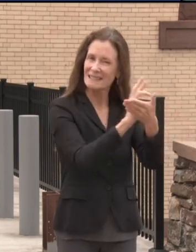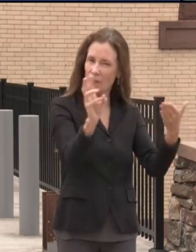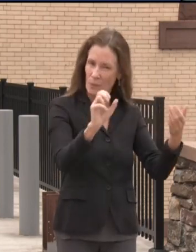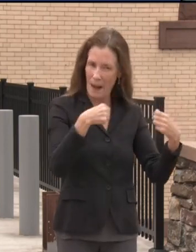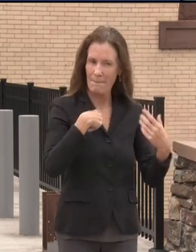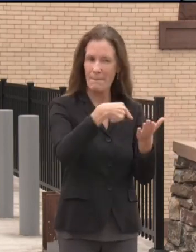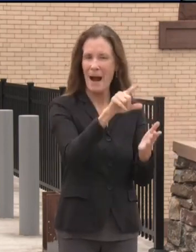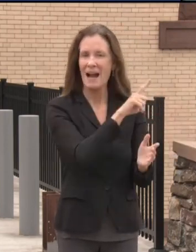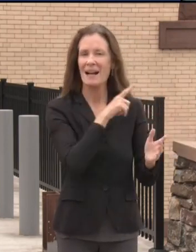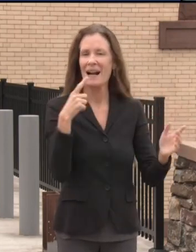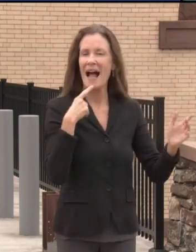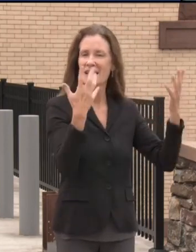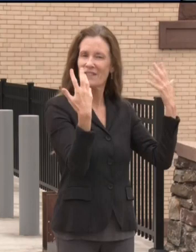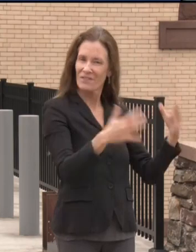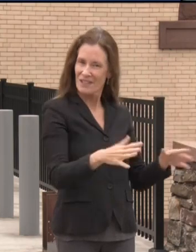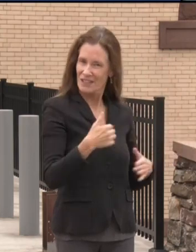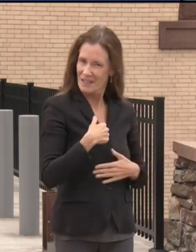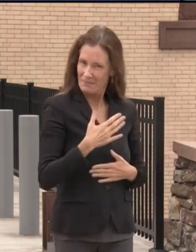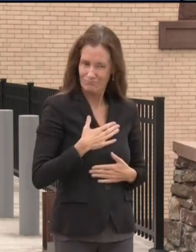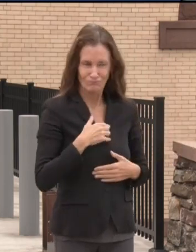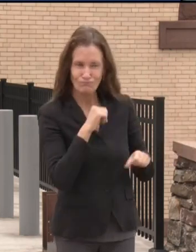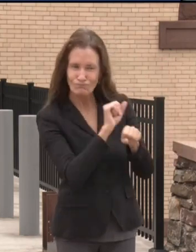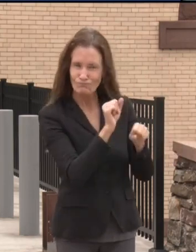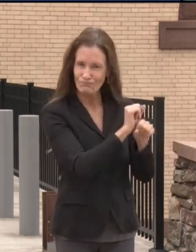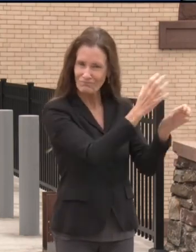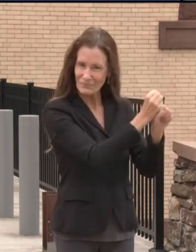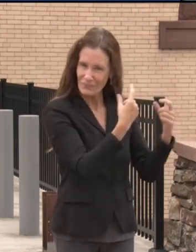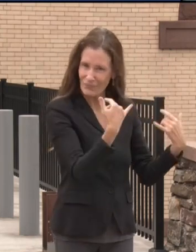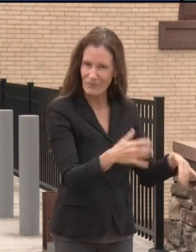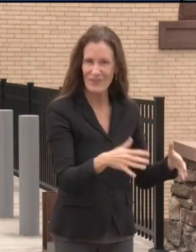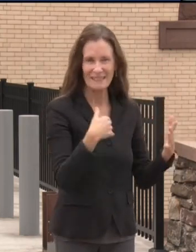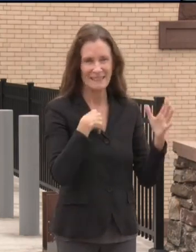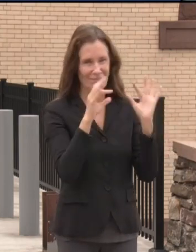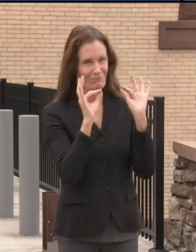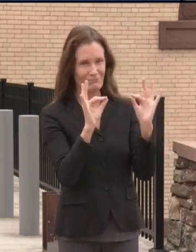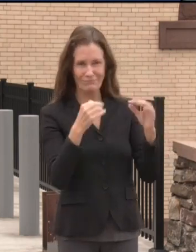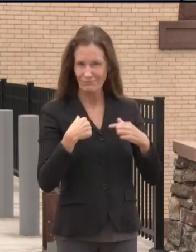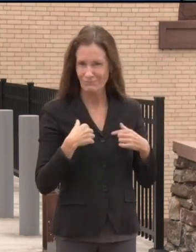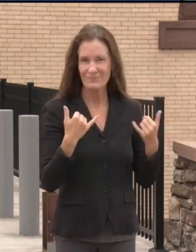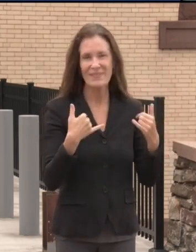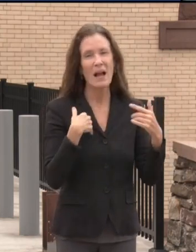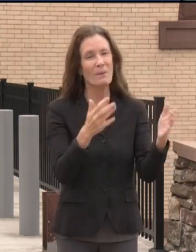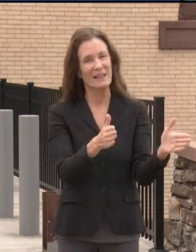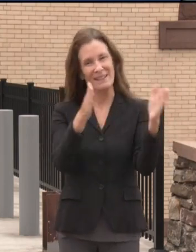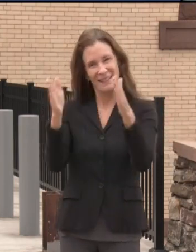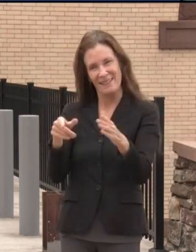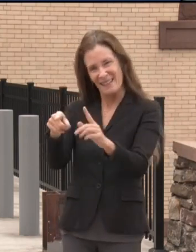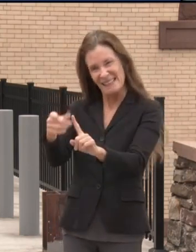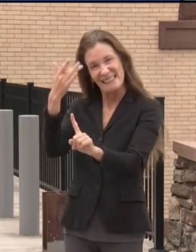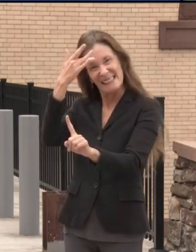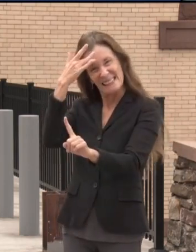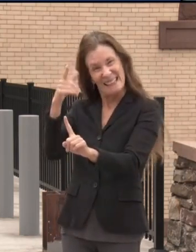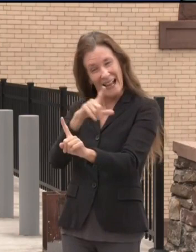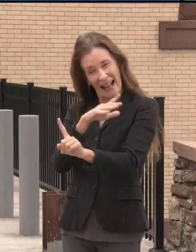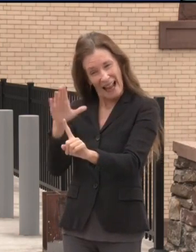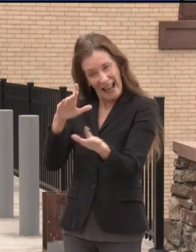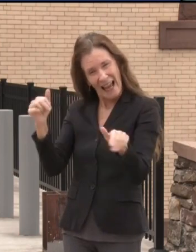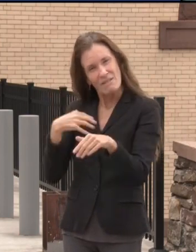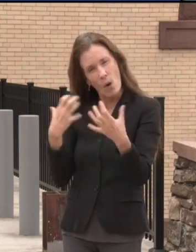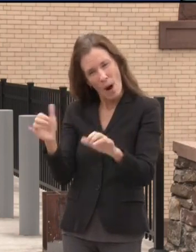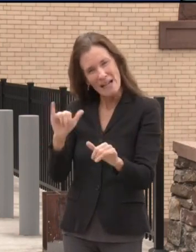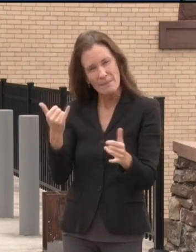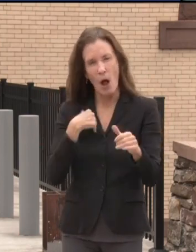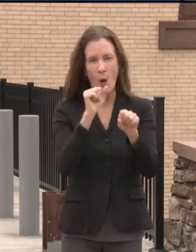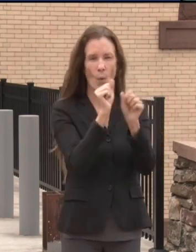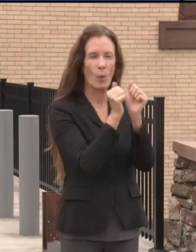Meanwhile, in the administration and the executive branch of the Commonwealth of Pennsylvania. But I want parental leave to become universal